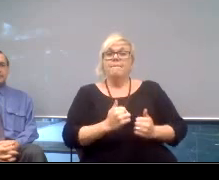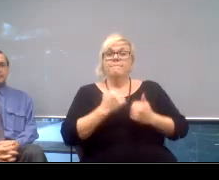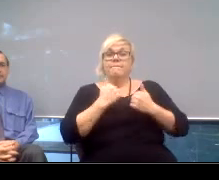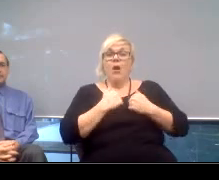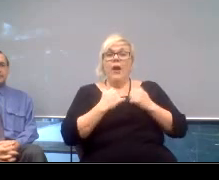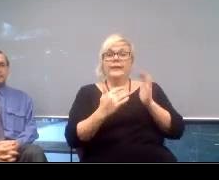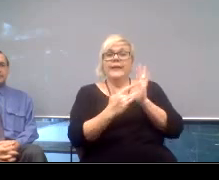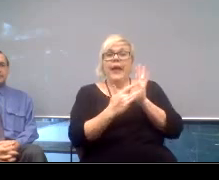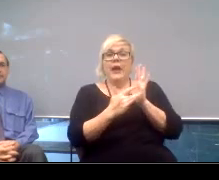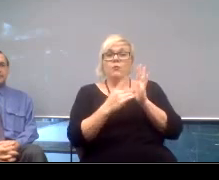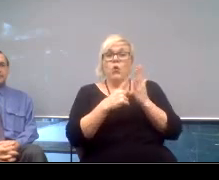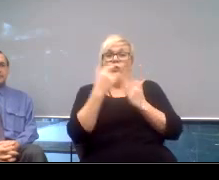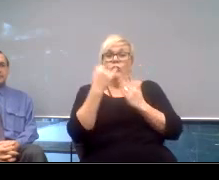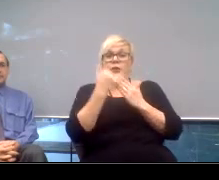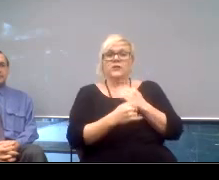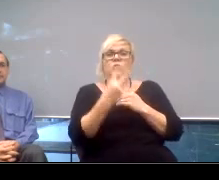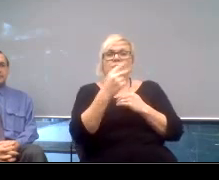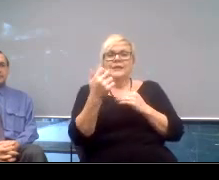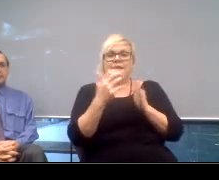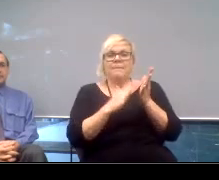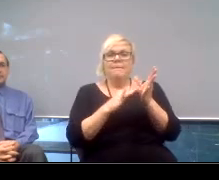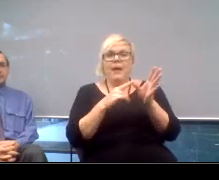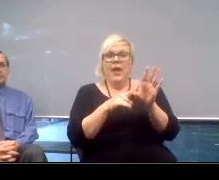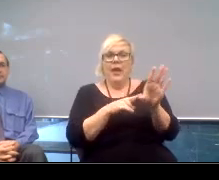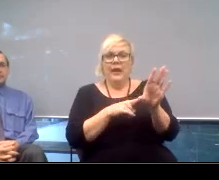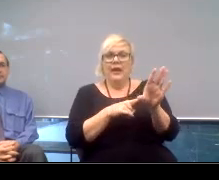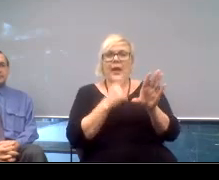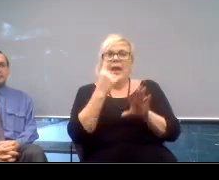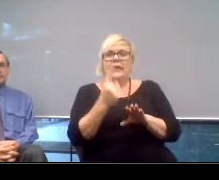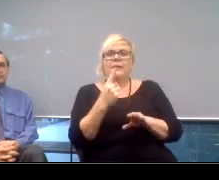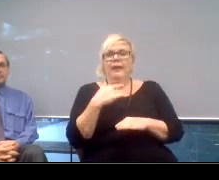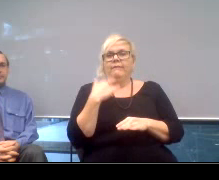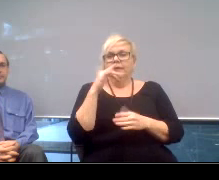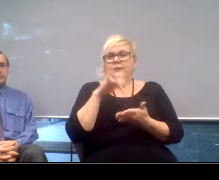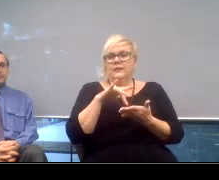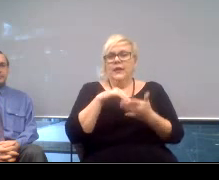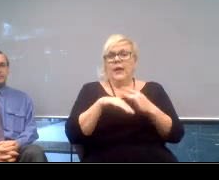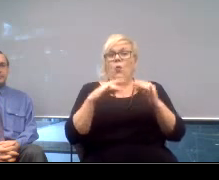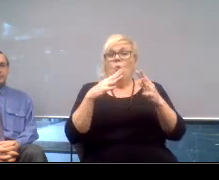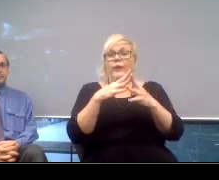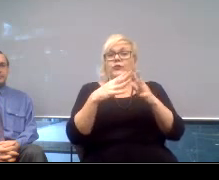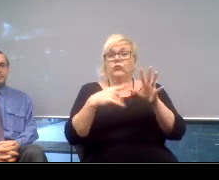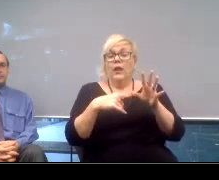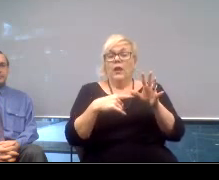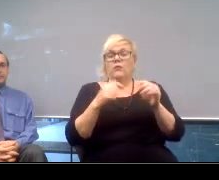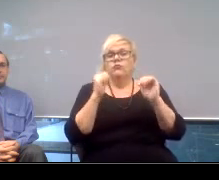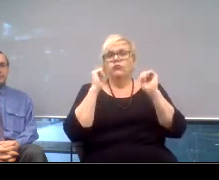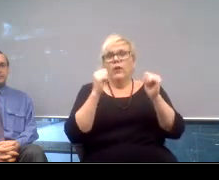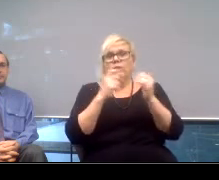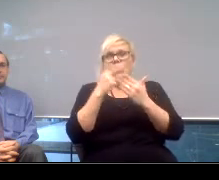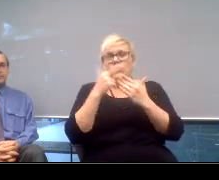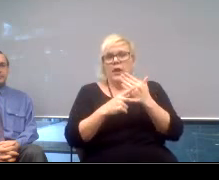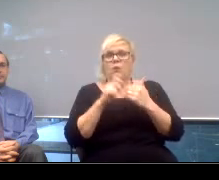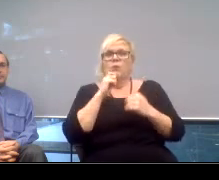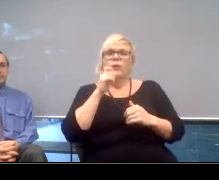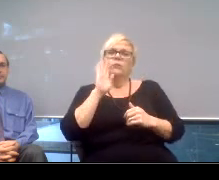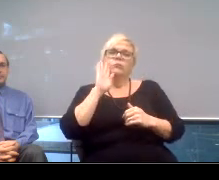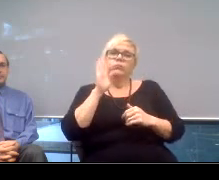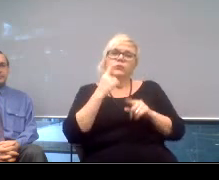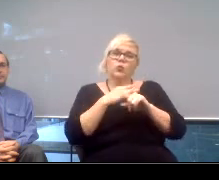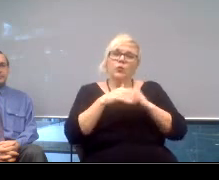on the 26th of May, the Independent Living Centre of Western Australia have done a great project, are going to present on